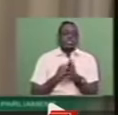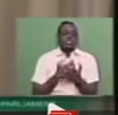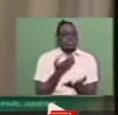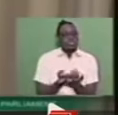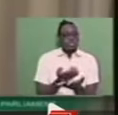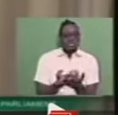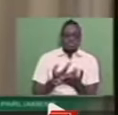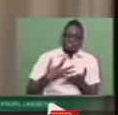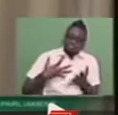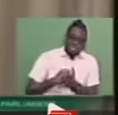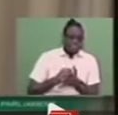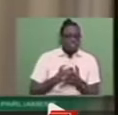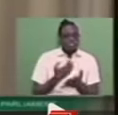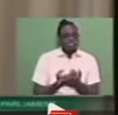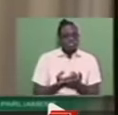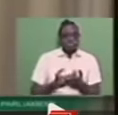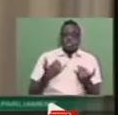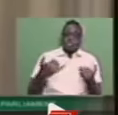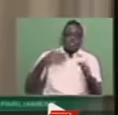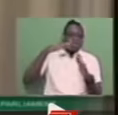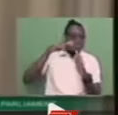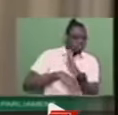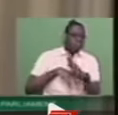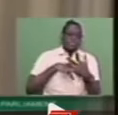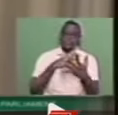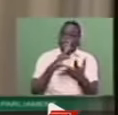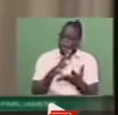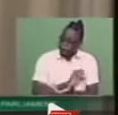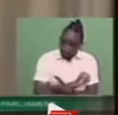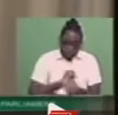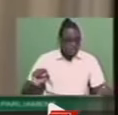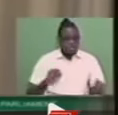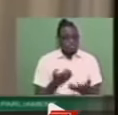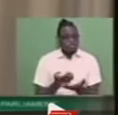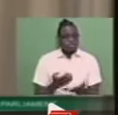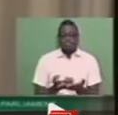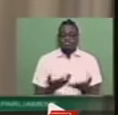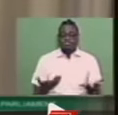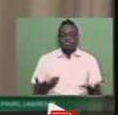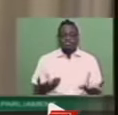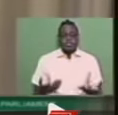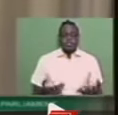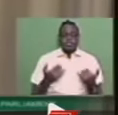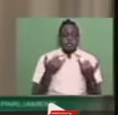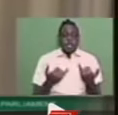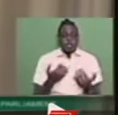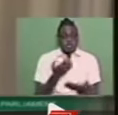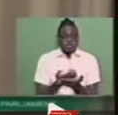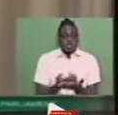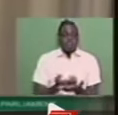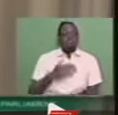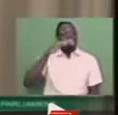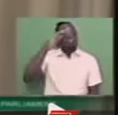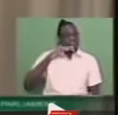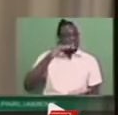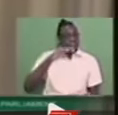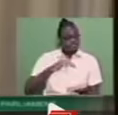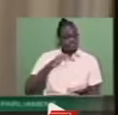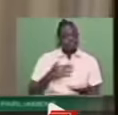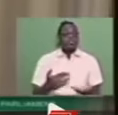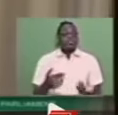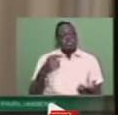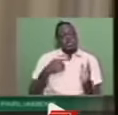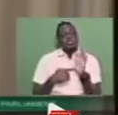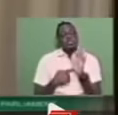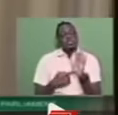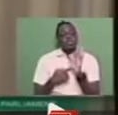So an examination of our macroeconomic environment reveals that our government has put our economy in intensive